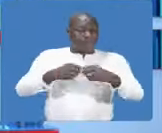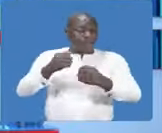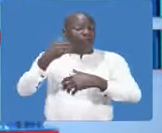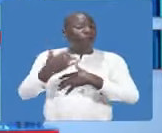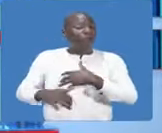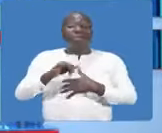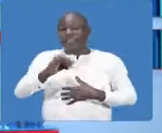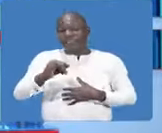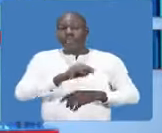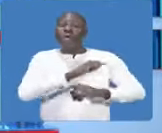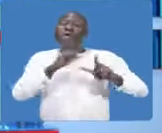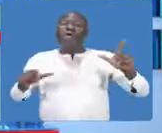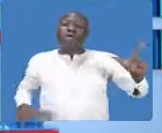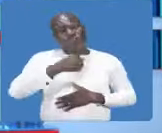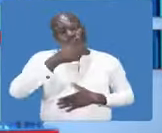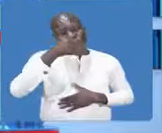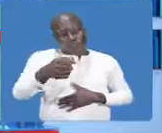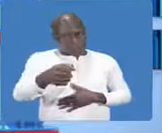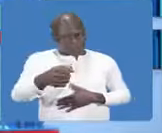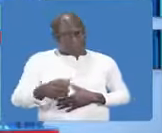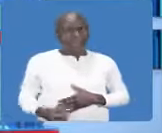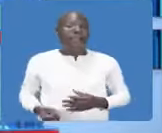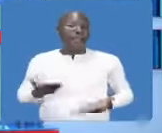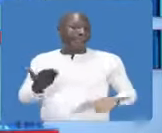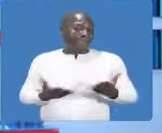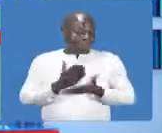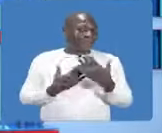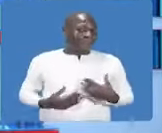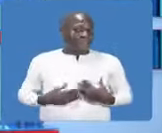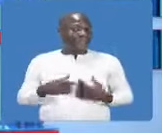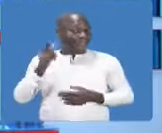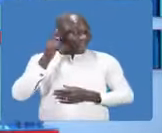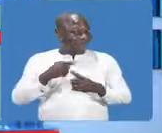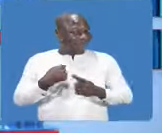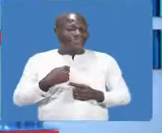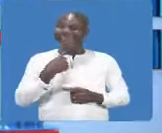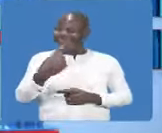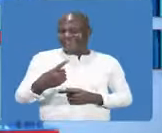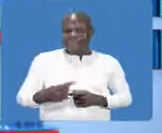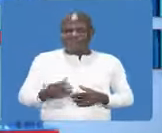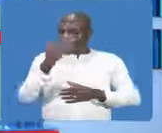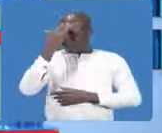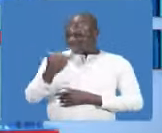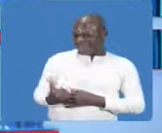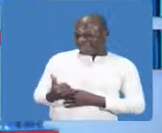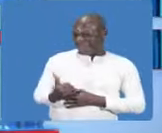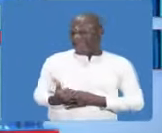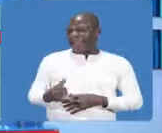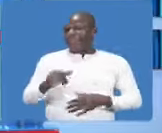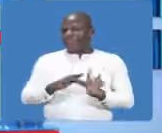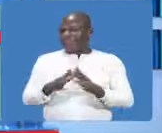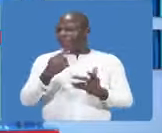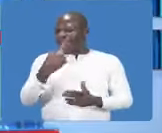adidi. Ana na abrante bi, se wutie me na no pen so so a. Wo se, ada na Bible no ka pan obubuo nko